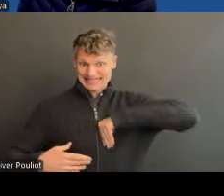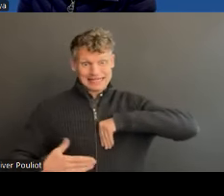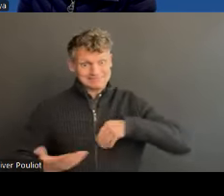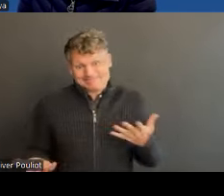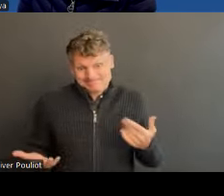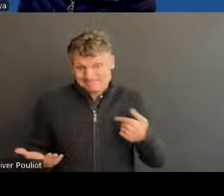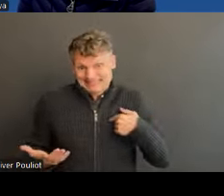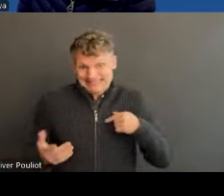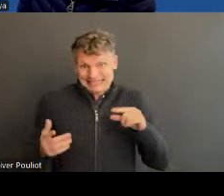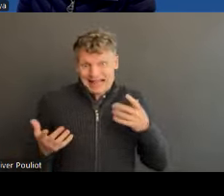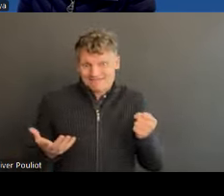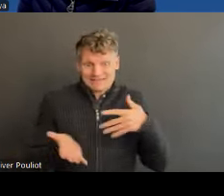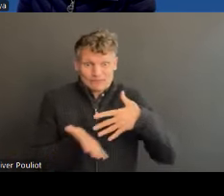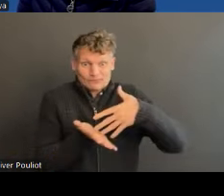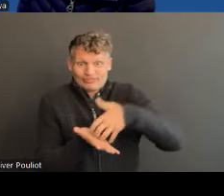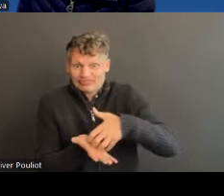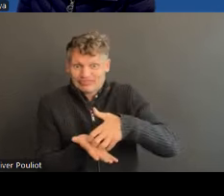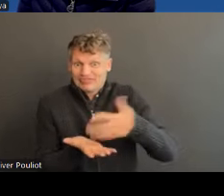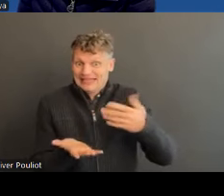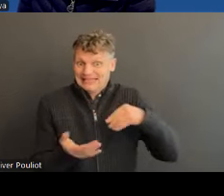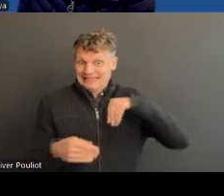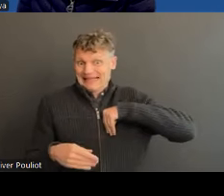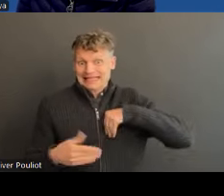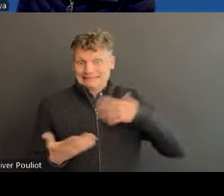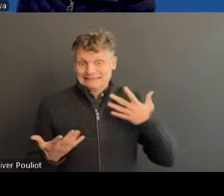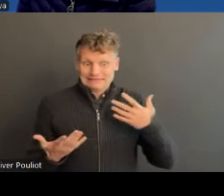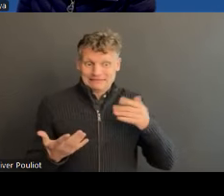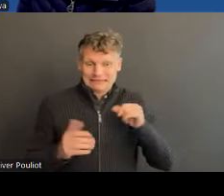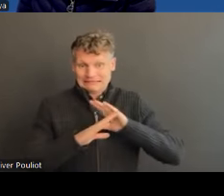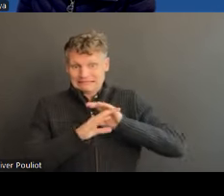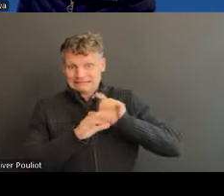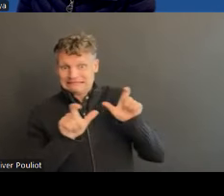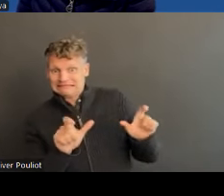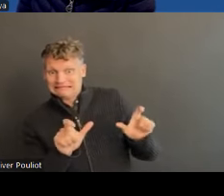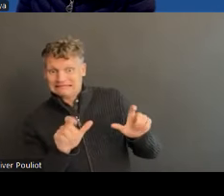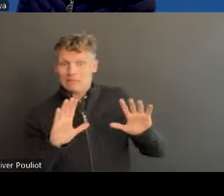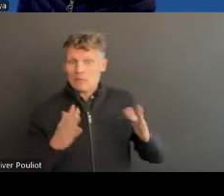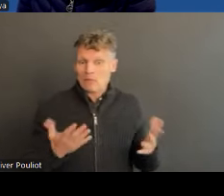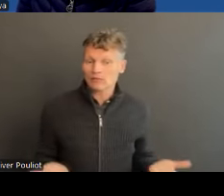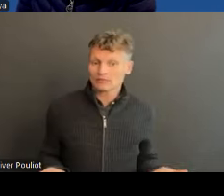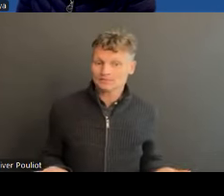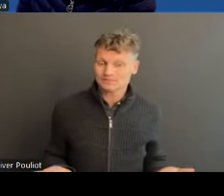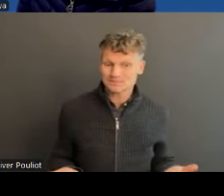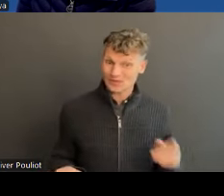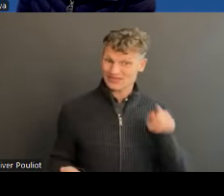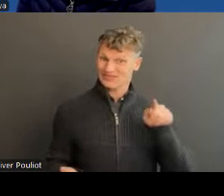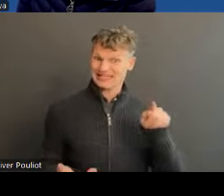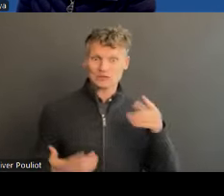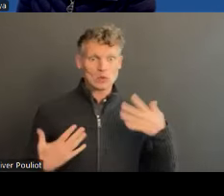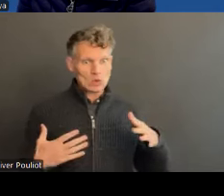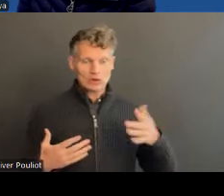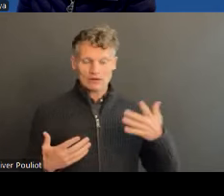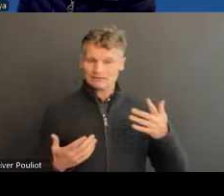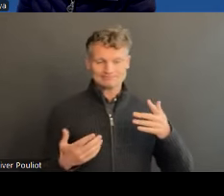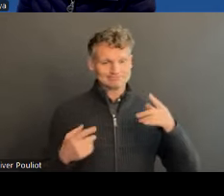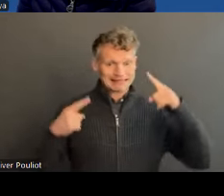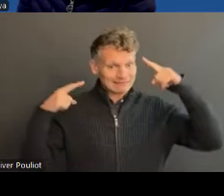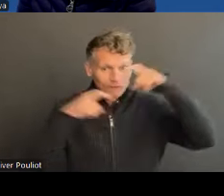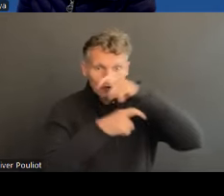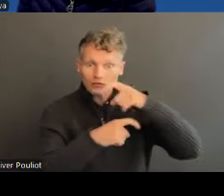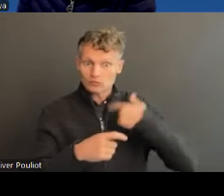endemicity of communicable diseases harder to reduce, and the populations are going to